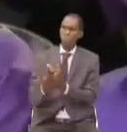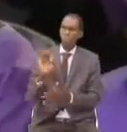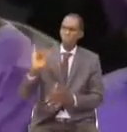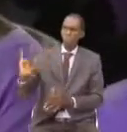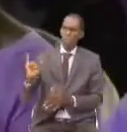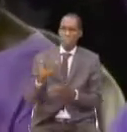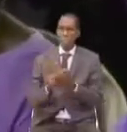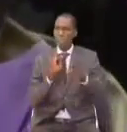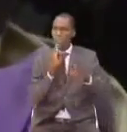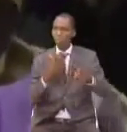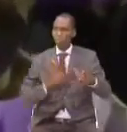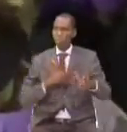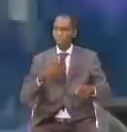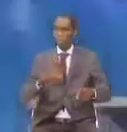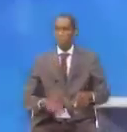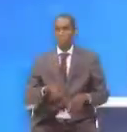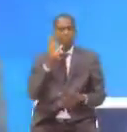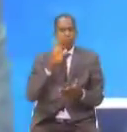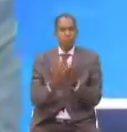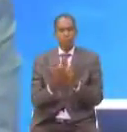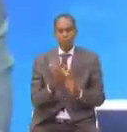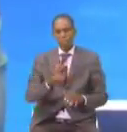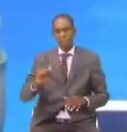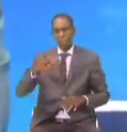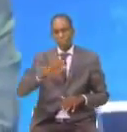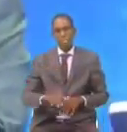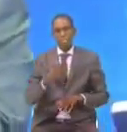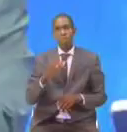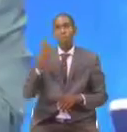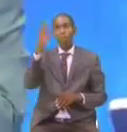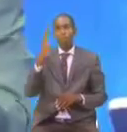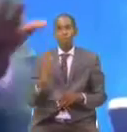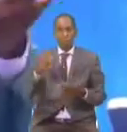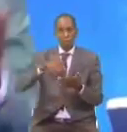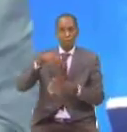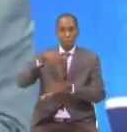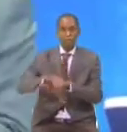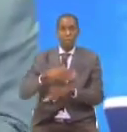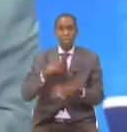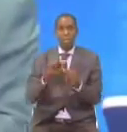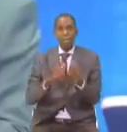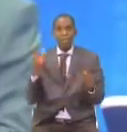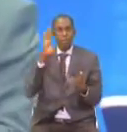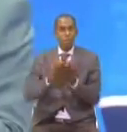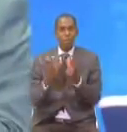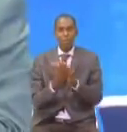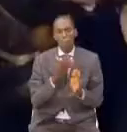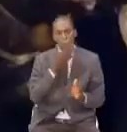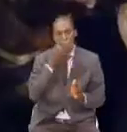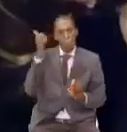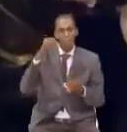my child. You become a child of God tonight, and everything will turn for the better in your life